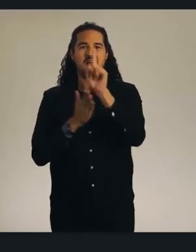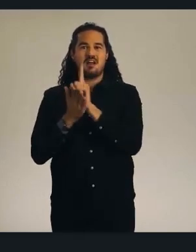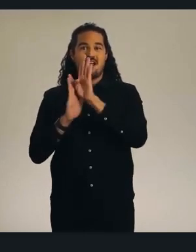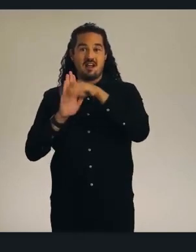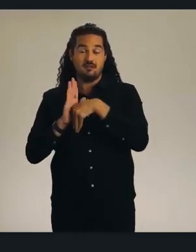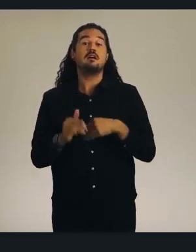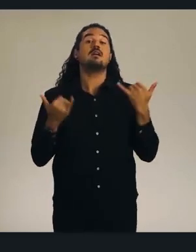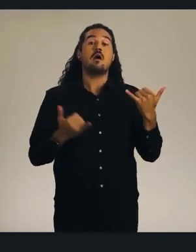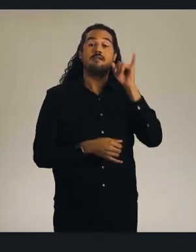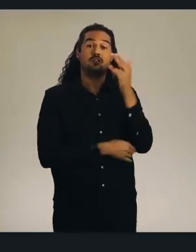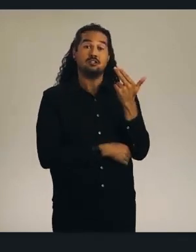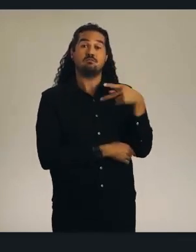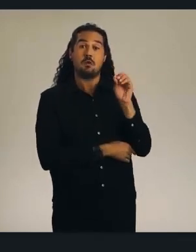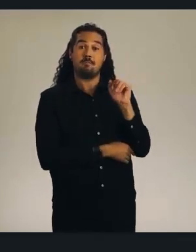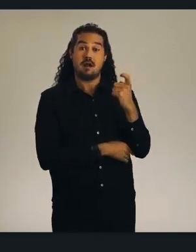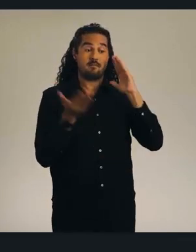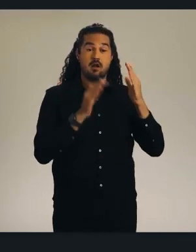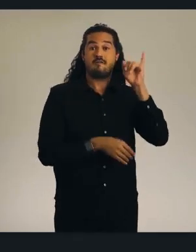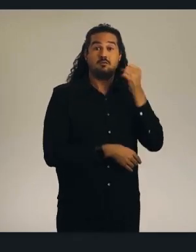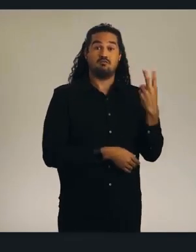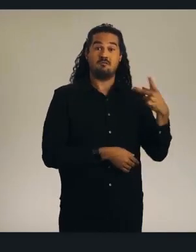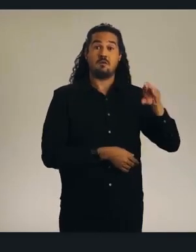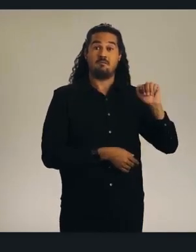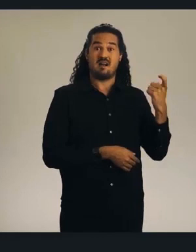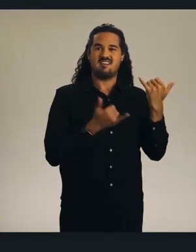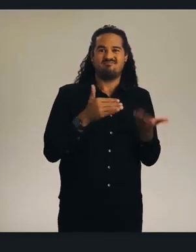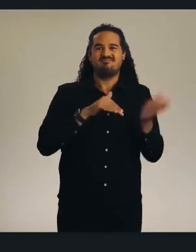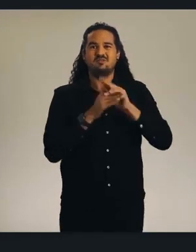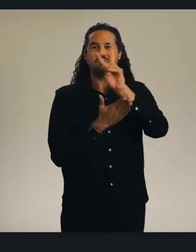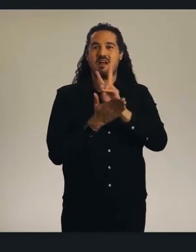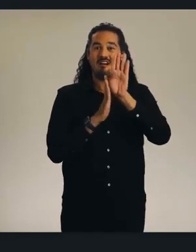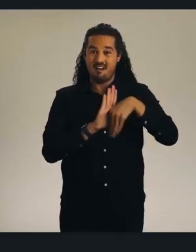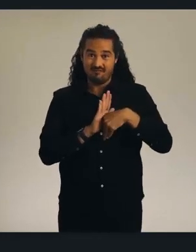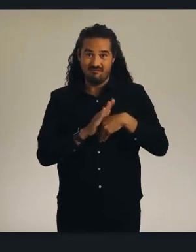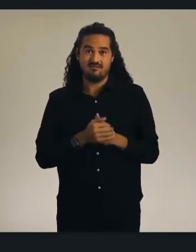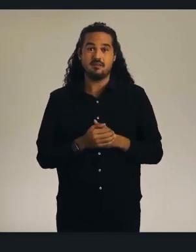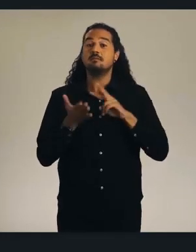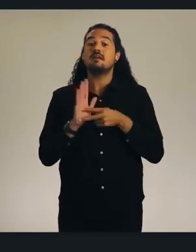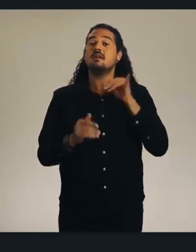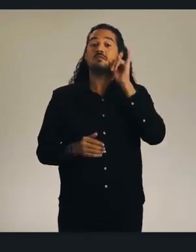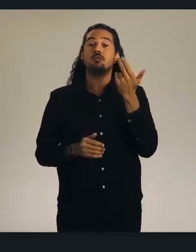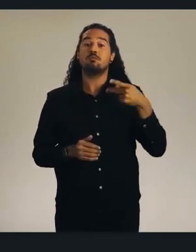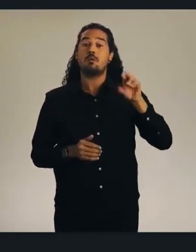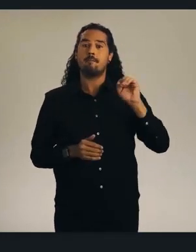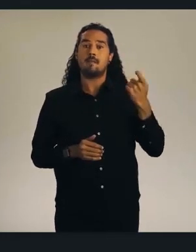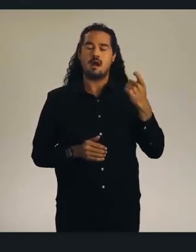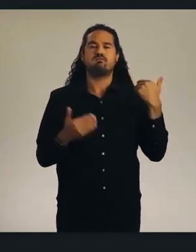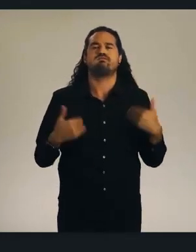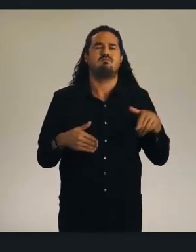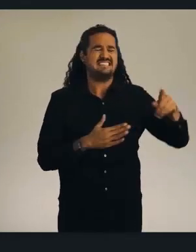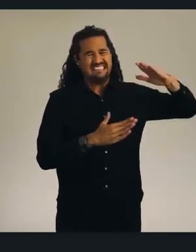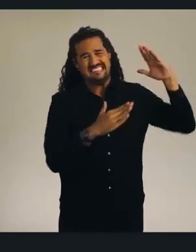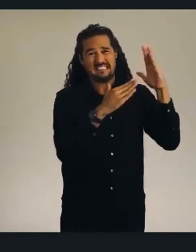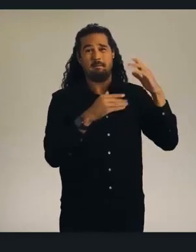Pro Max will last more than 2.5 hours longer than iPhone 12 Pro Max. That means iPhone 13 Pro Max has the longest battery life ever in an iPhone. The